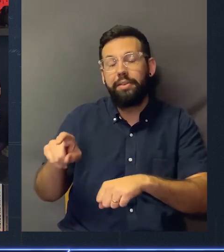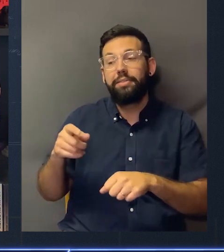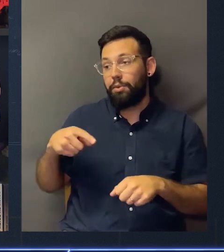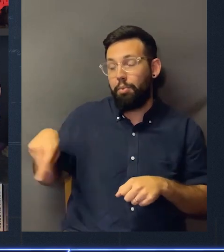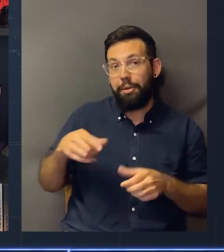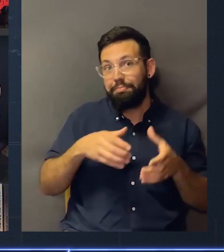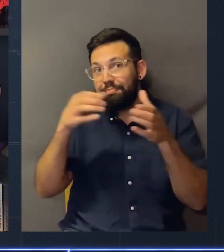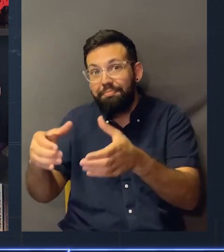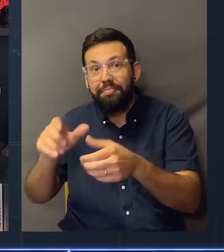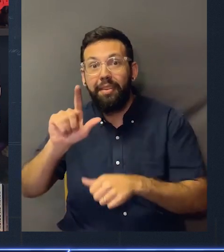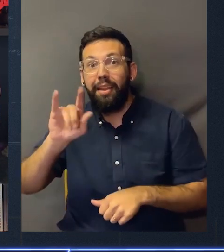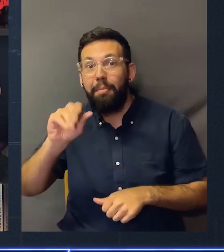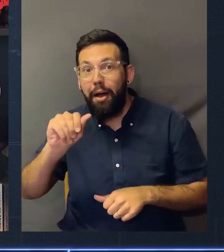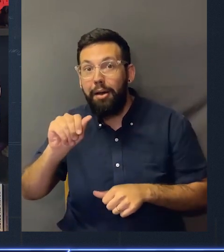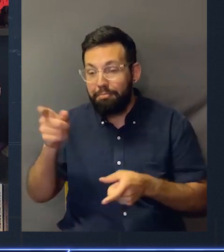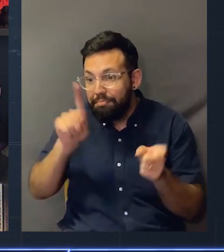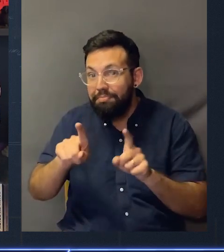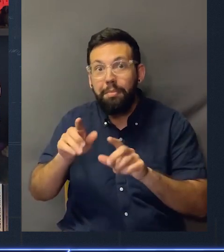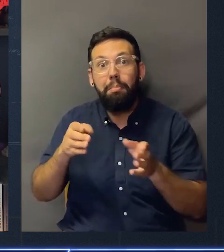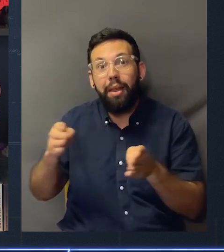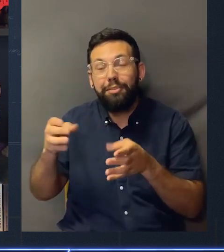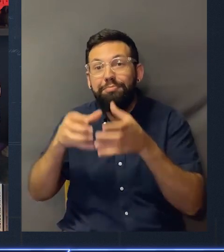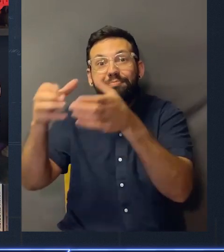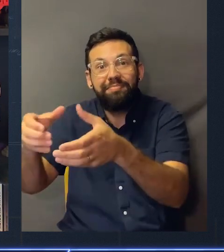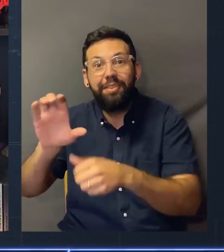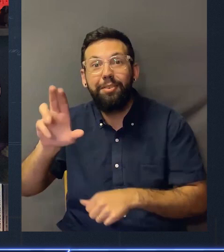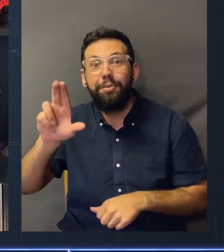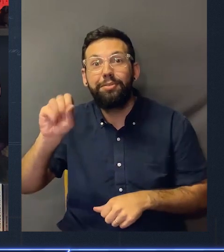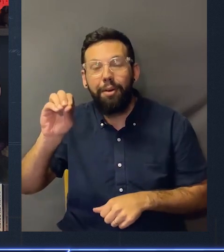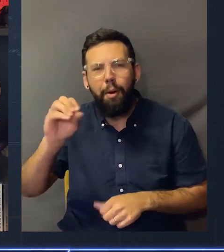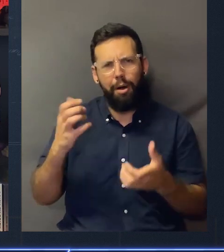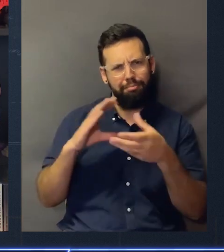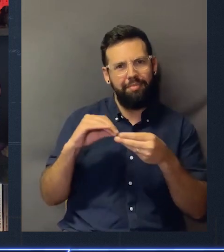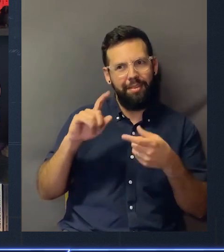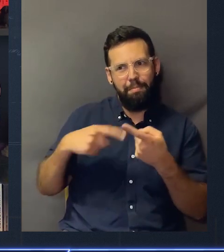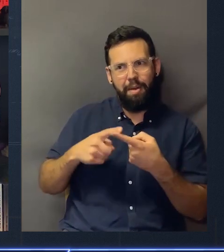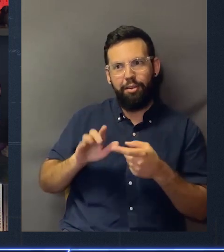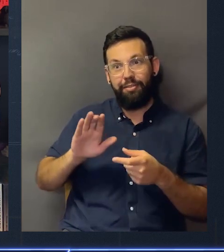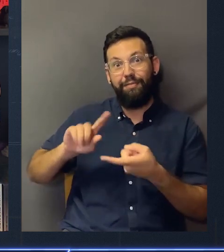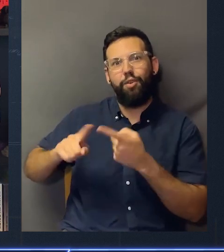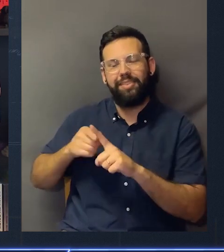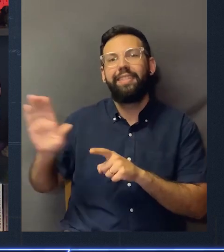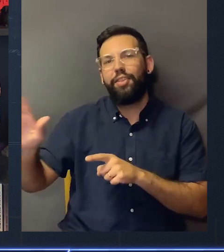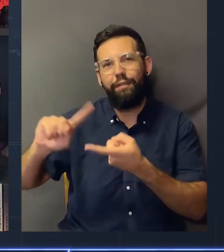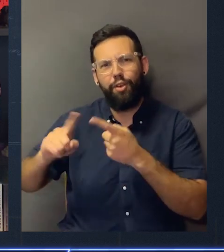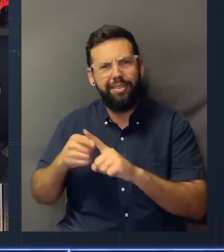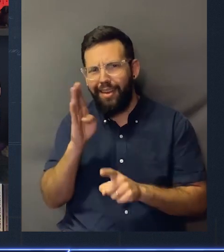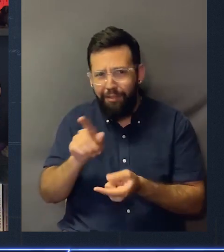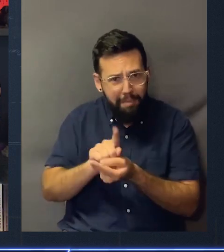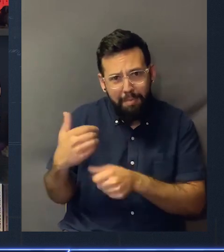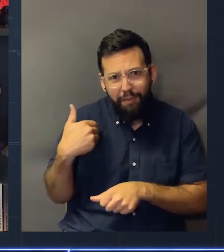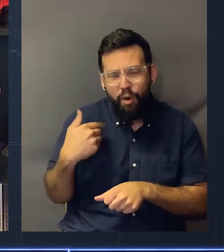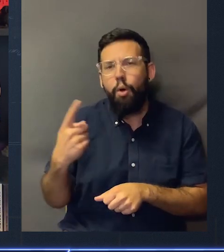proceed along to Cusco. Now, a little bit about our friends of friends. Great folks. We'd never actually met them before. The guy